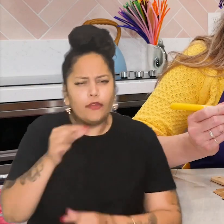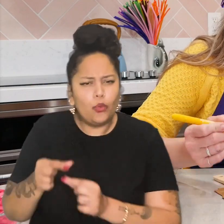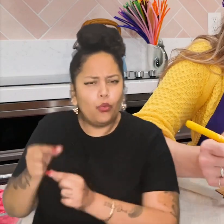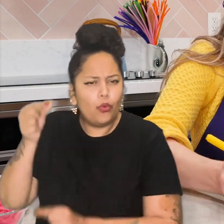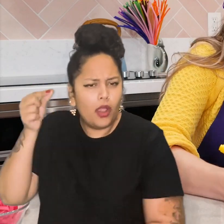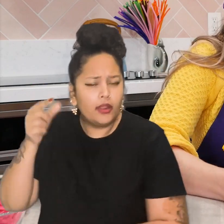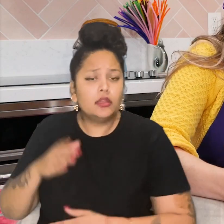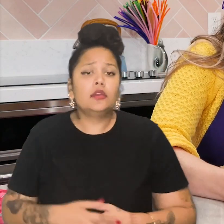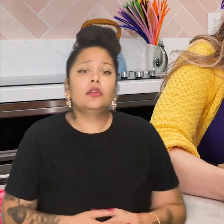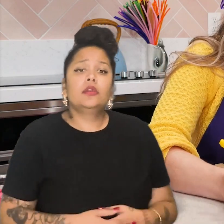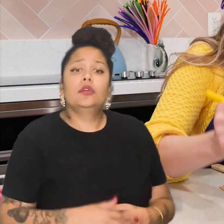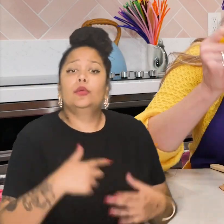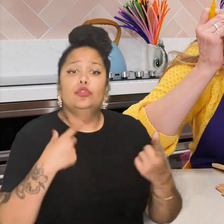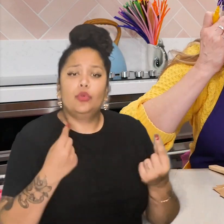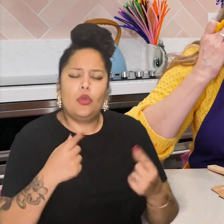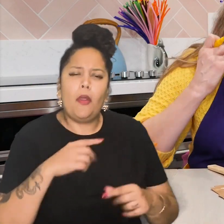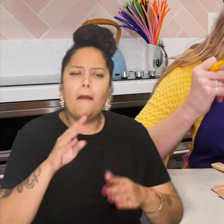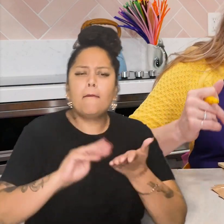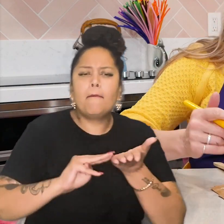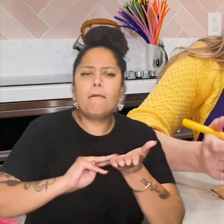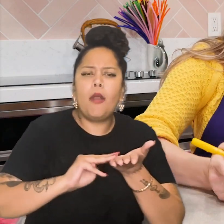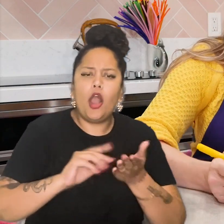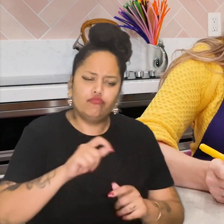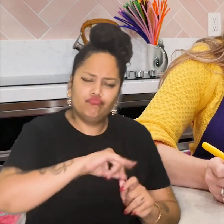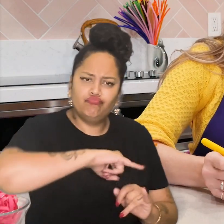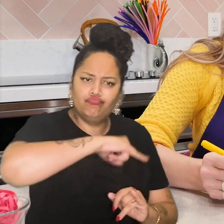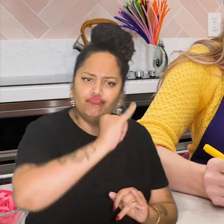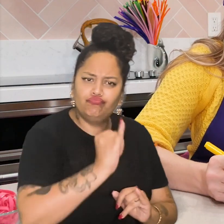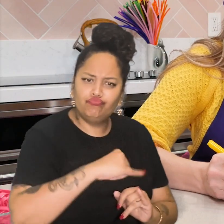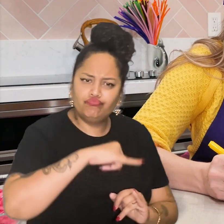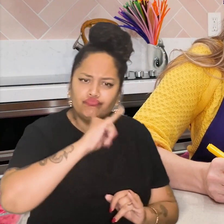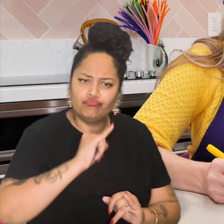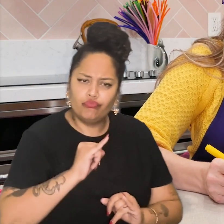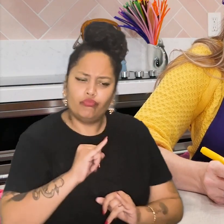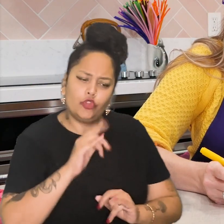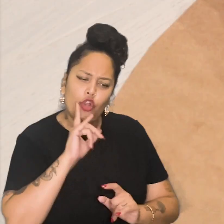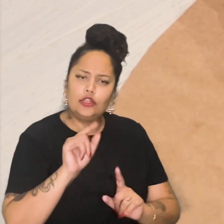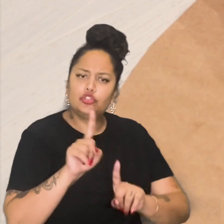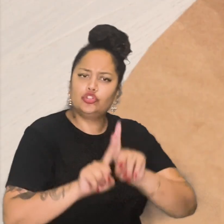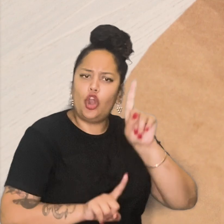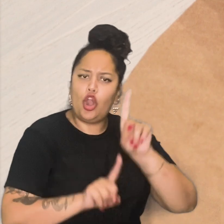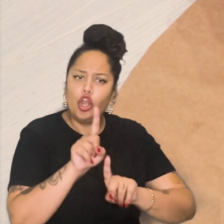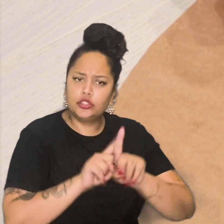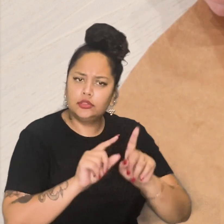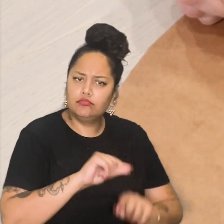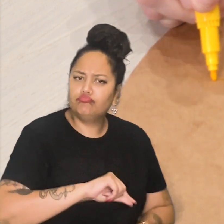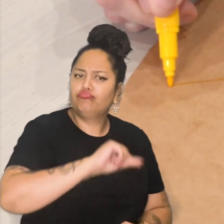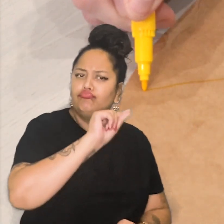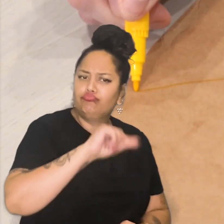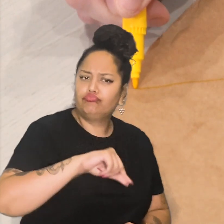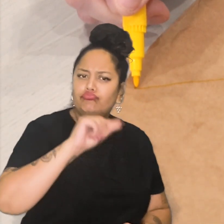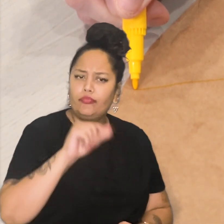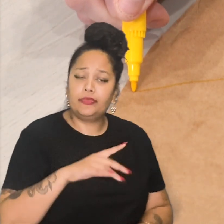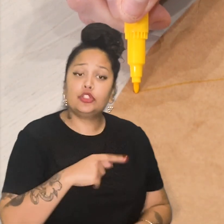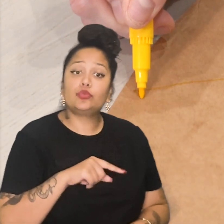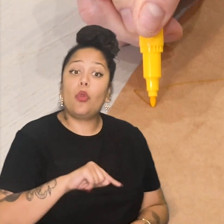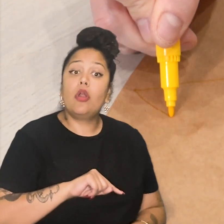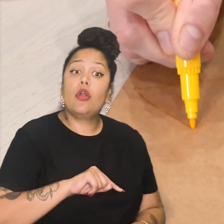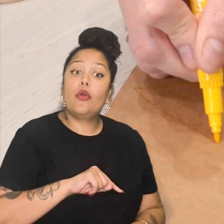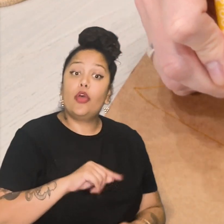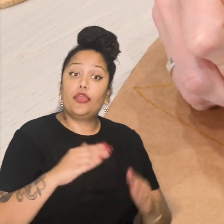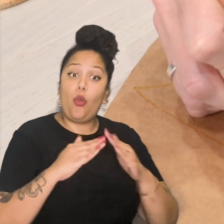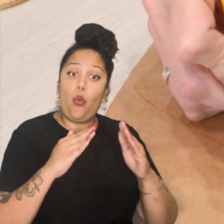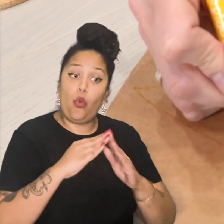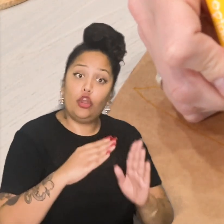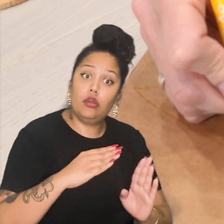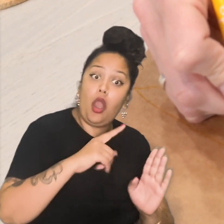this marker and I'm going to draw a star. Start at a corner, you go up, you